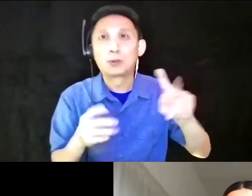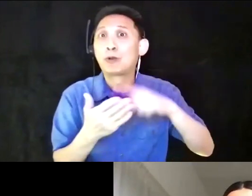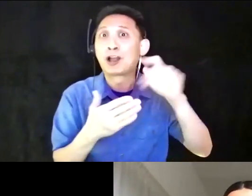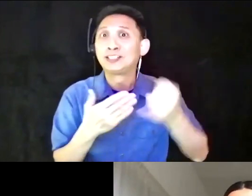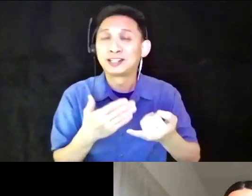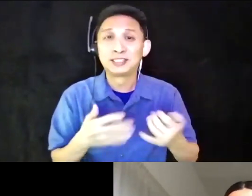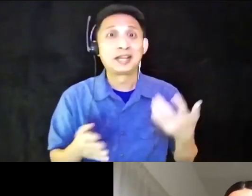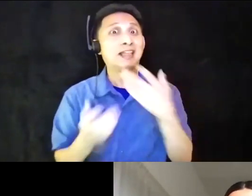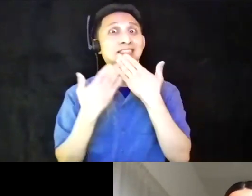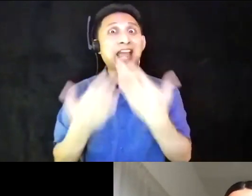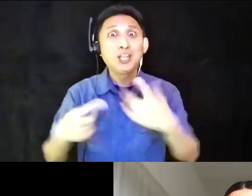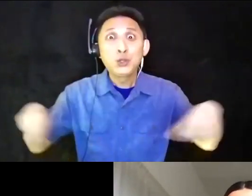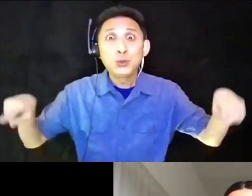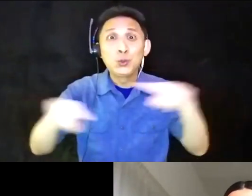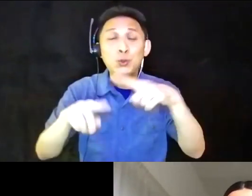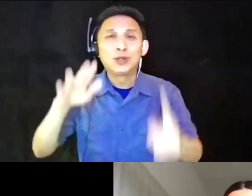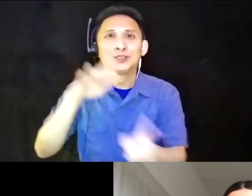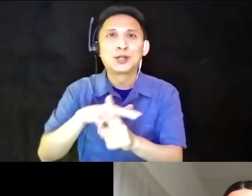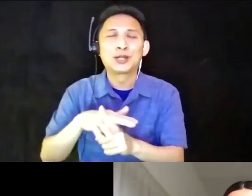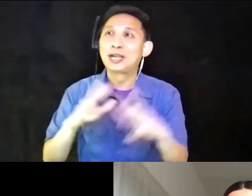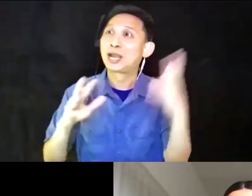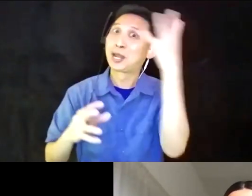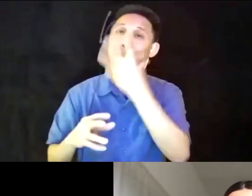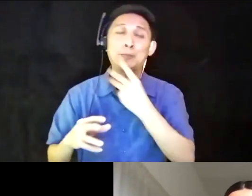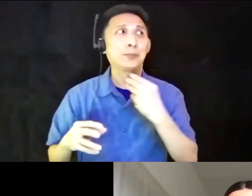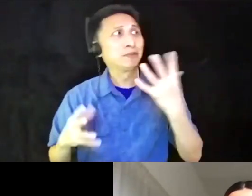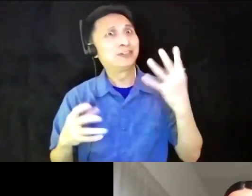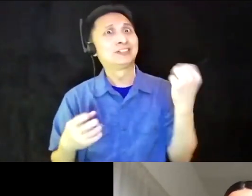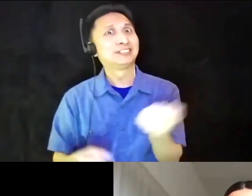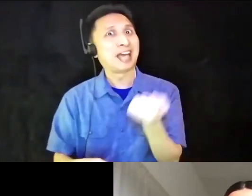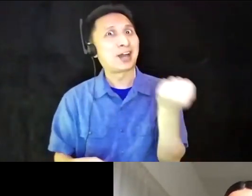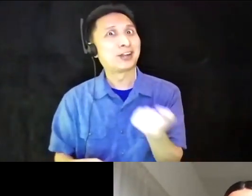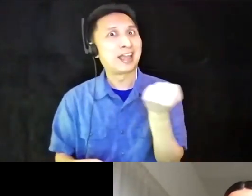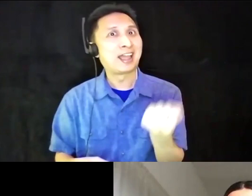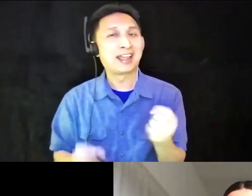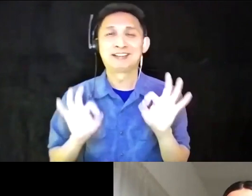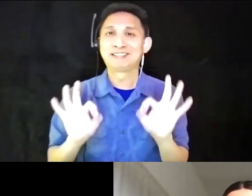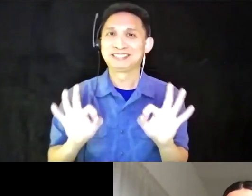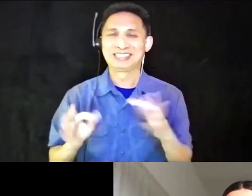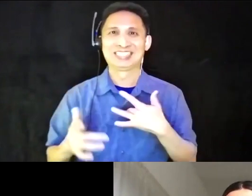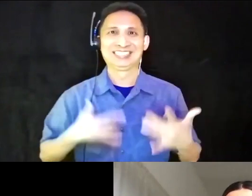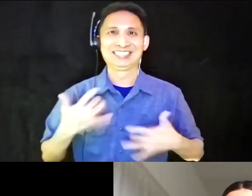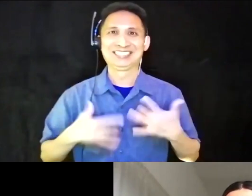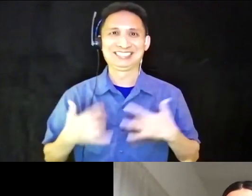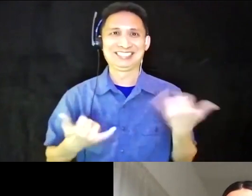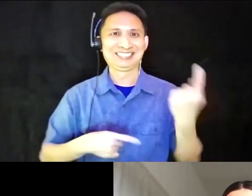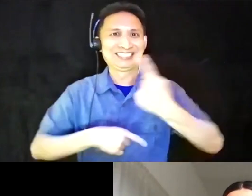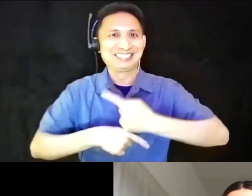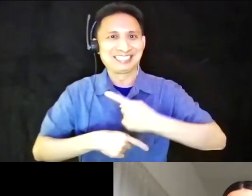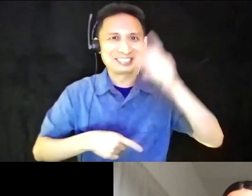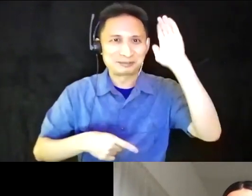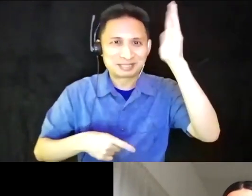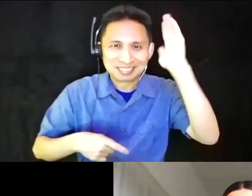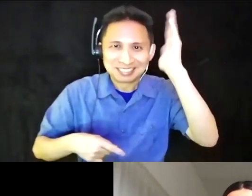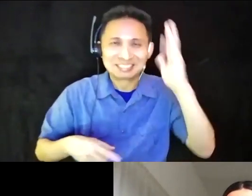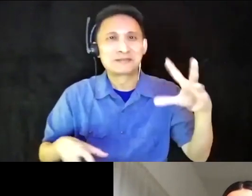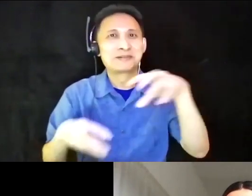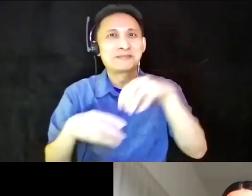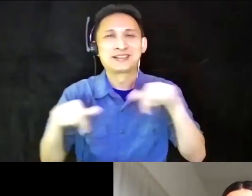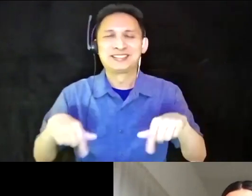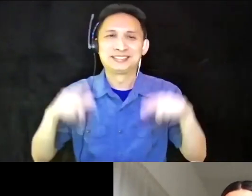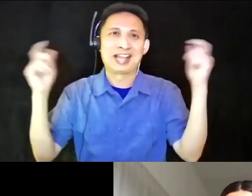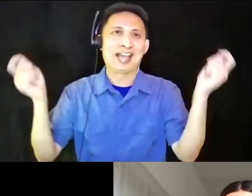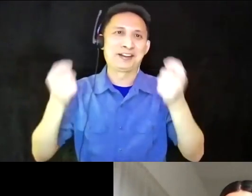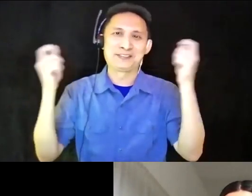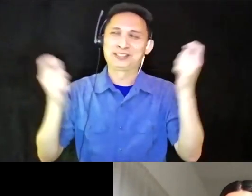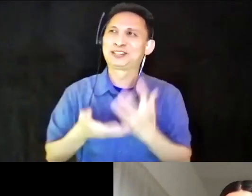showing up on a mostly beautiful Saturday. I'm really excited for this presentation and to be a part of the anniversary fundraiser, and